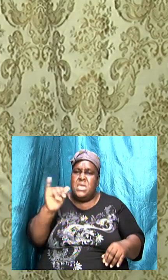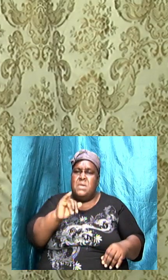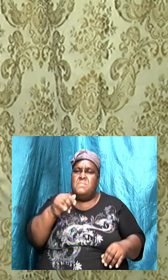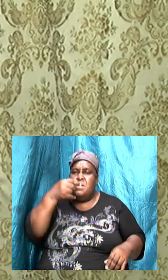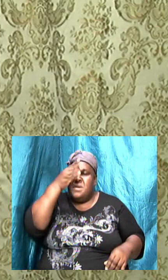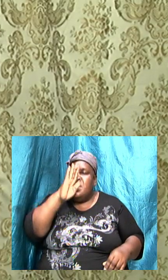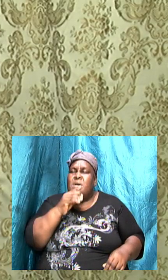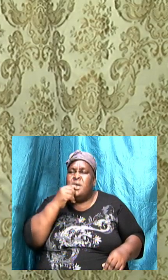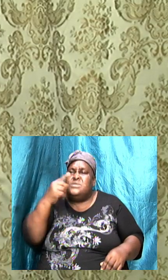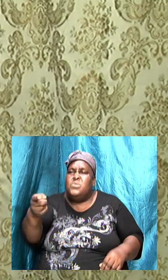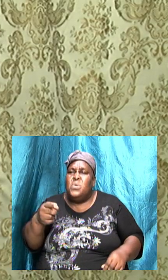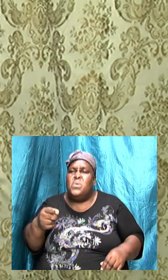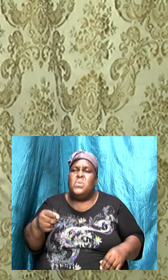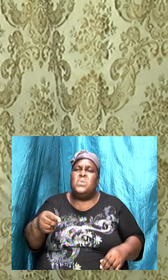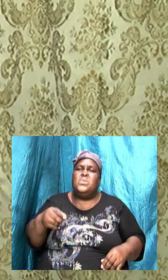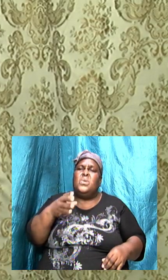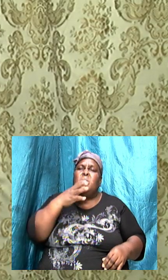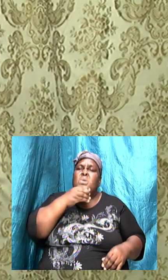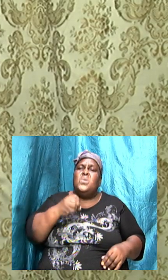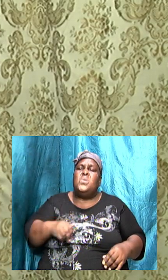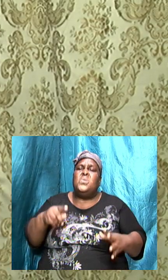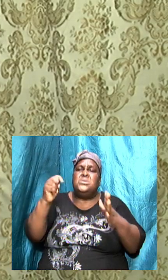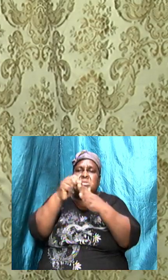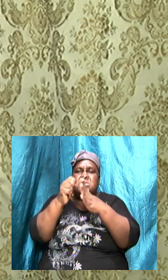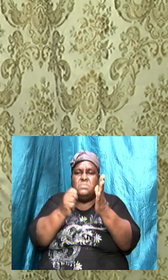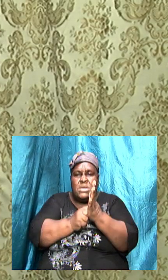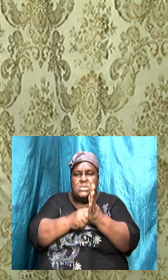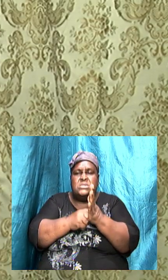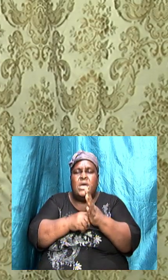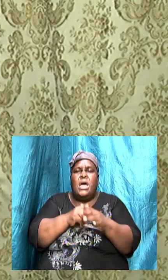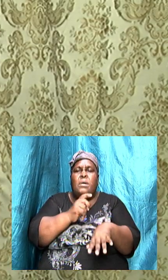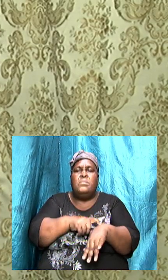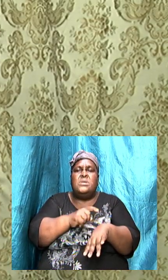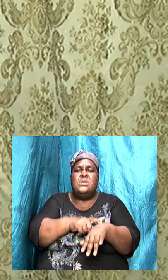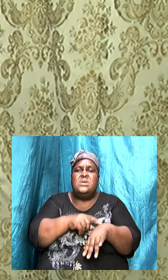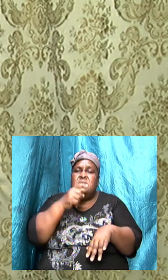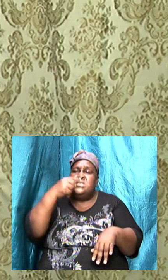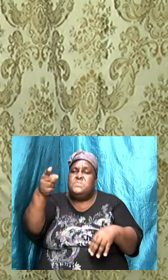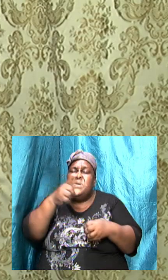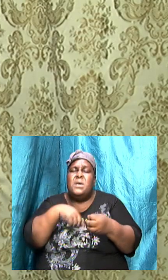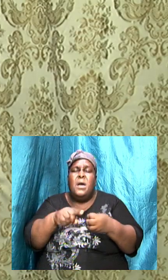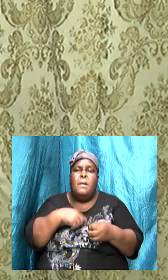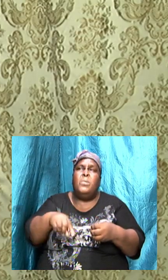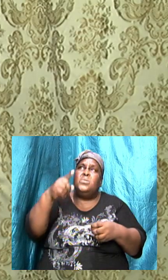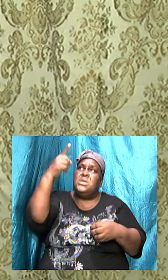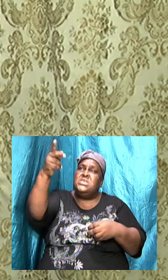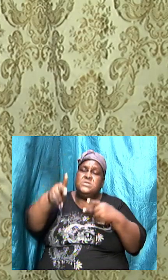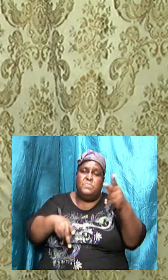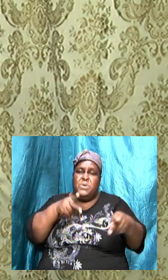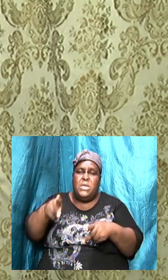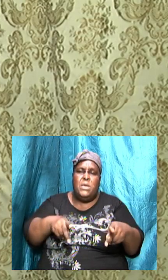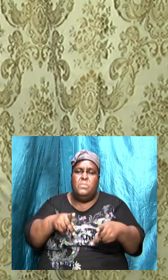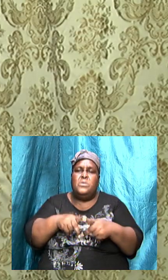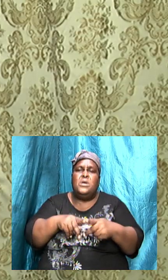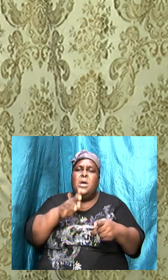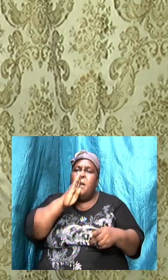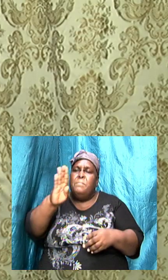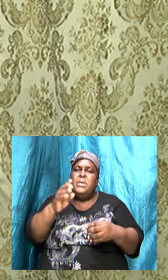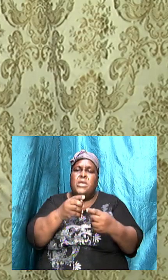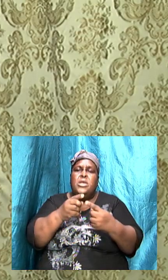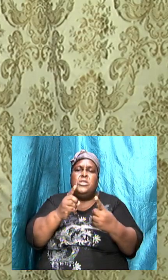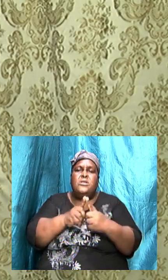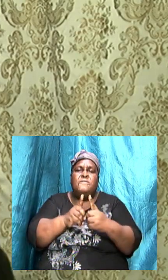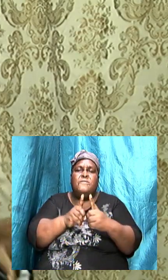times. He spoke about his people being different, different in their attire. Did you know that